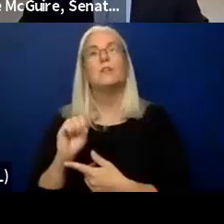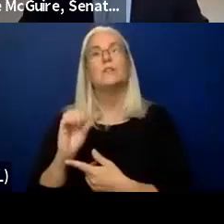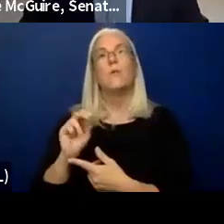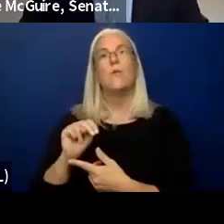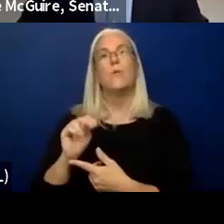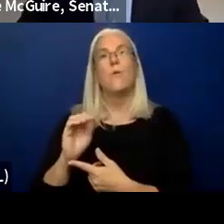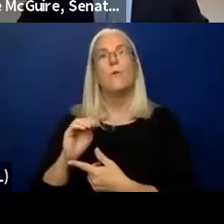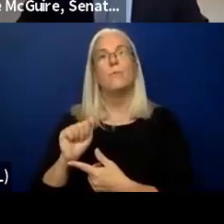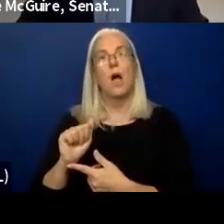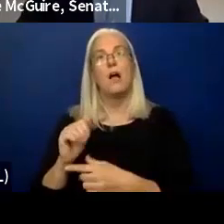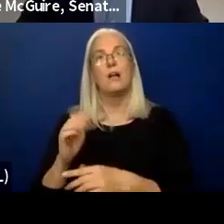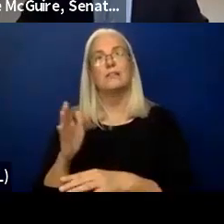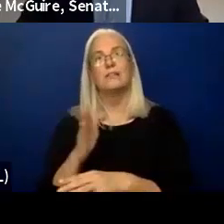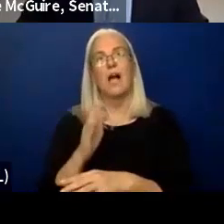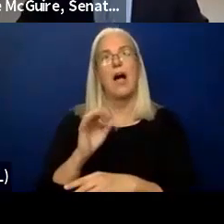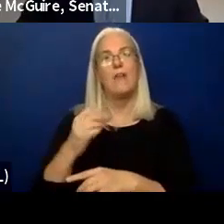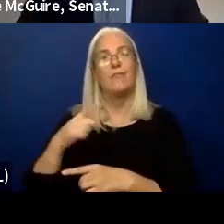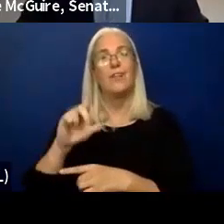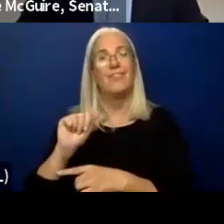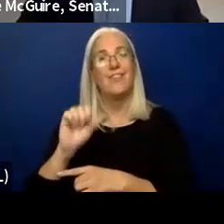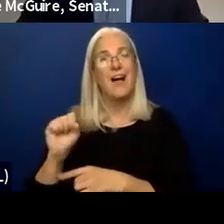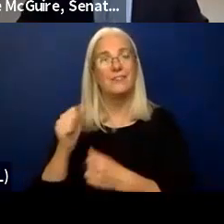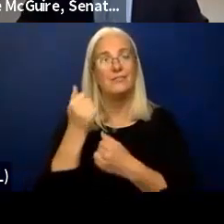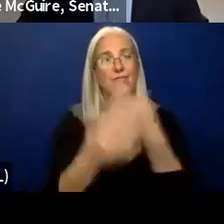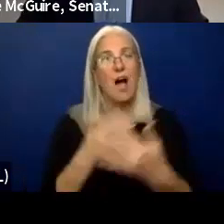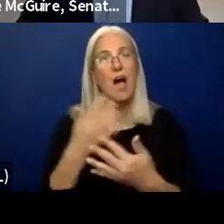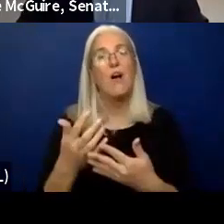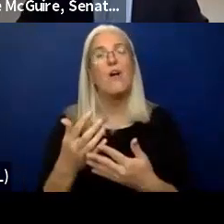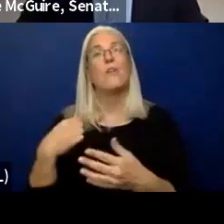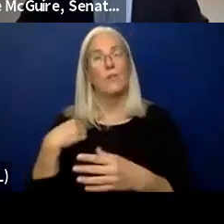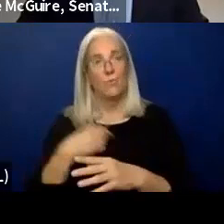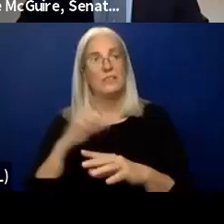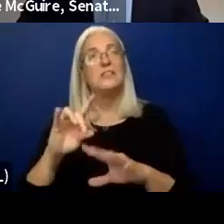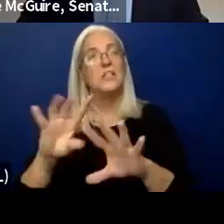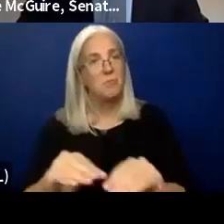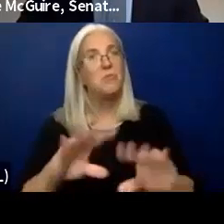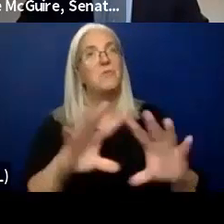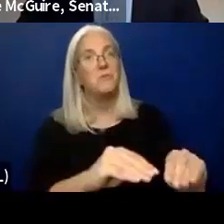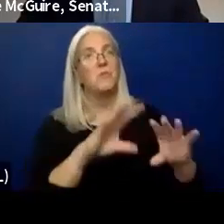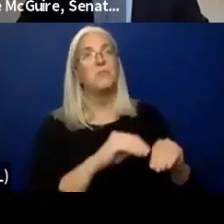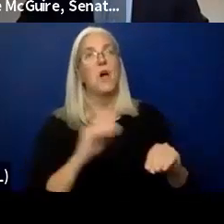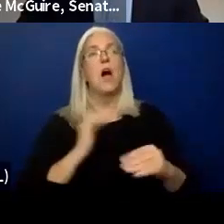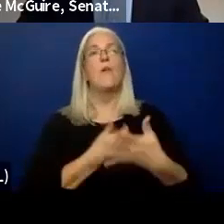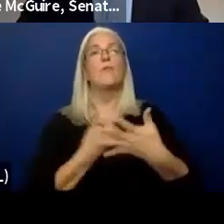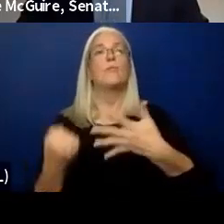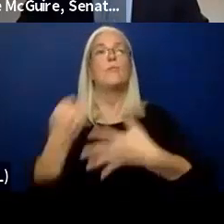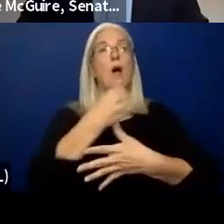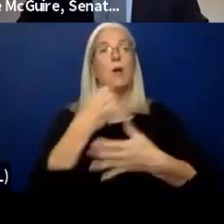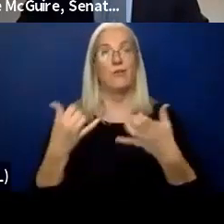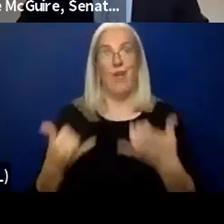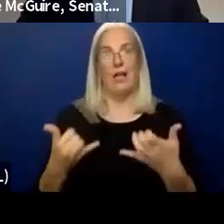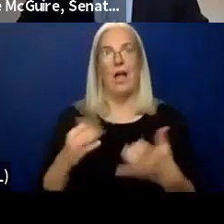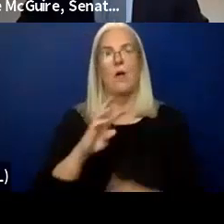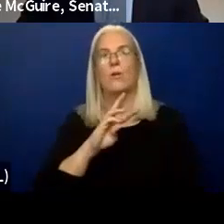continues. And so the priority for the today in the west zone was the